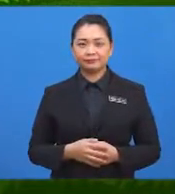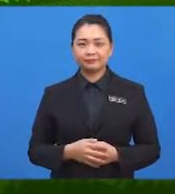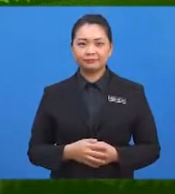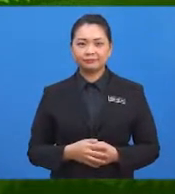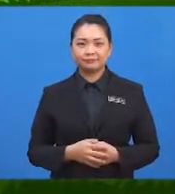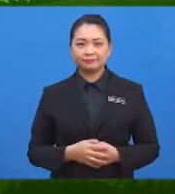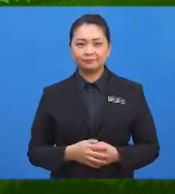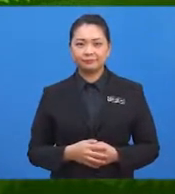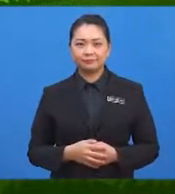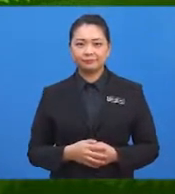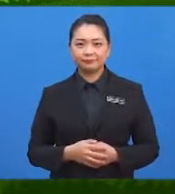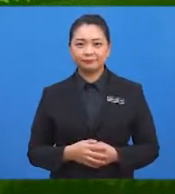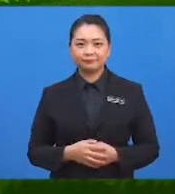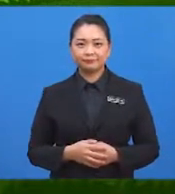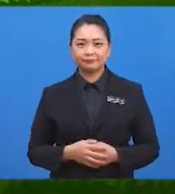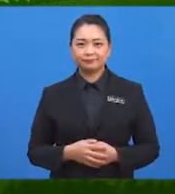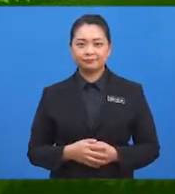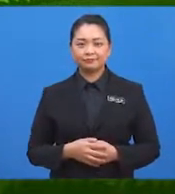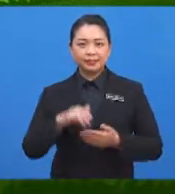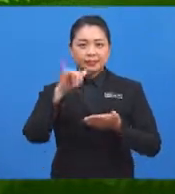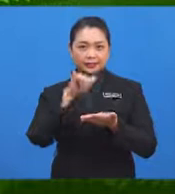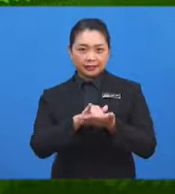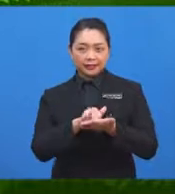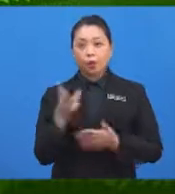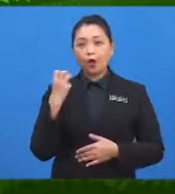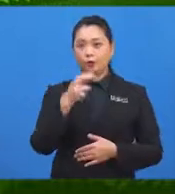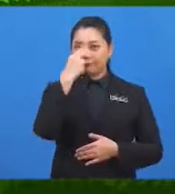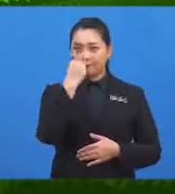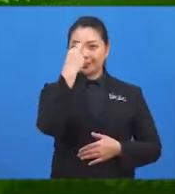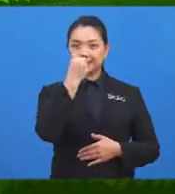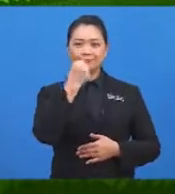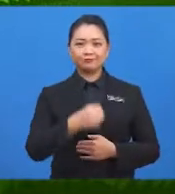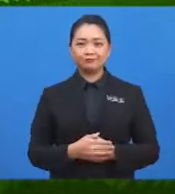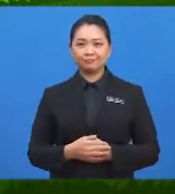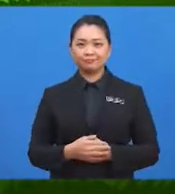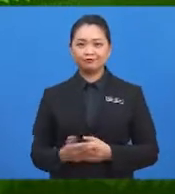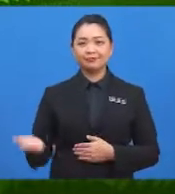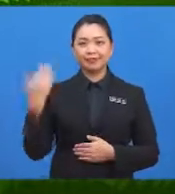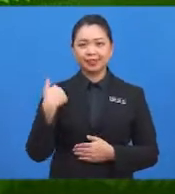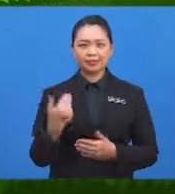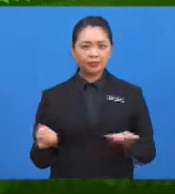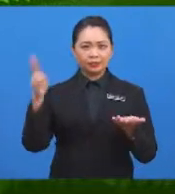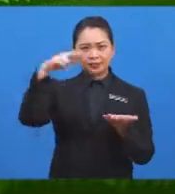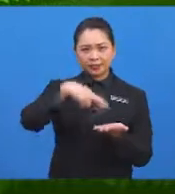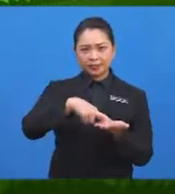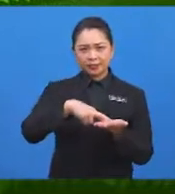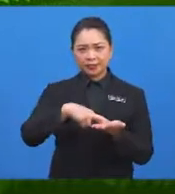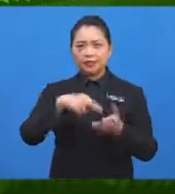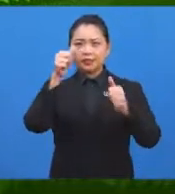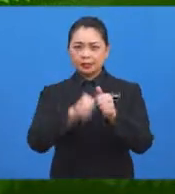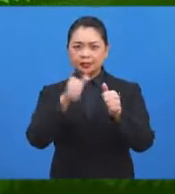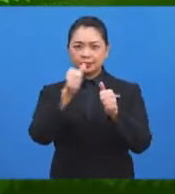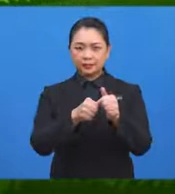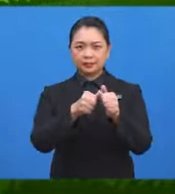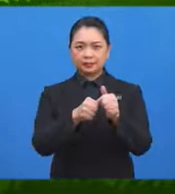fly. Yay! That was fun. Now, let's recap every single thing.